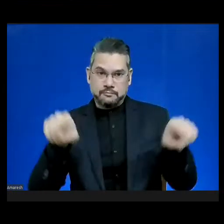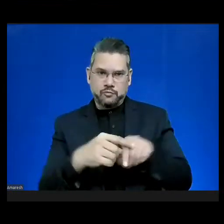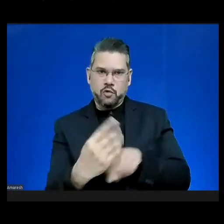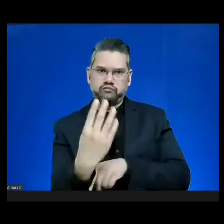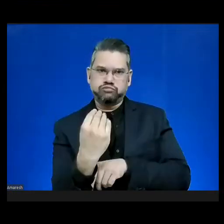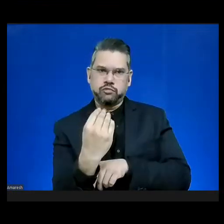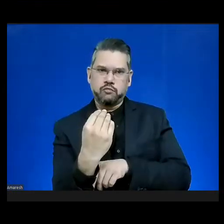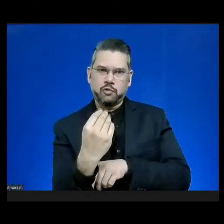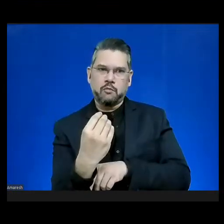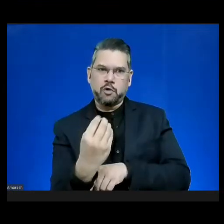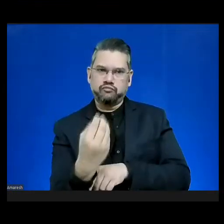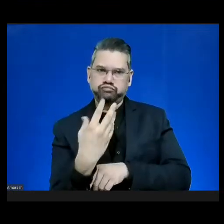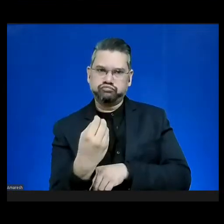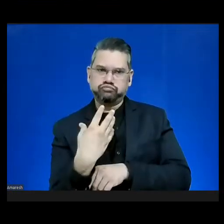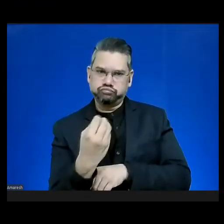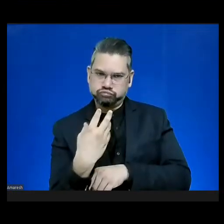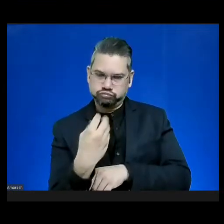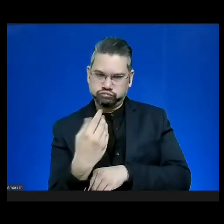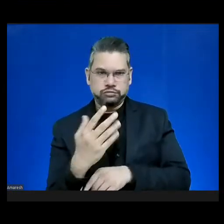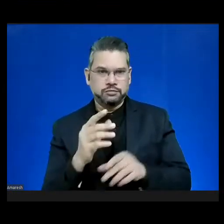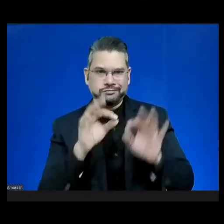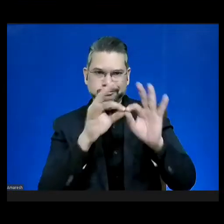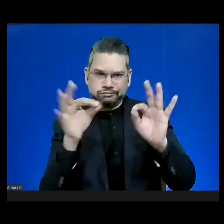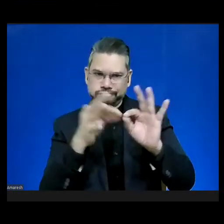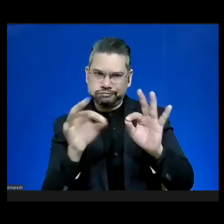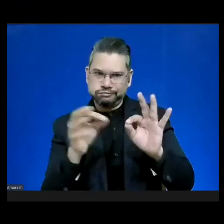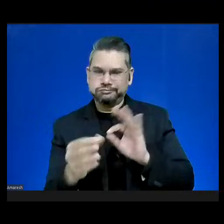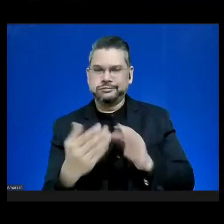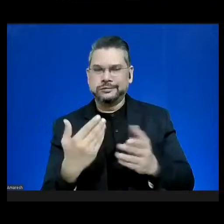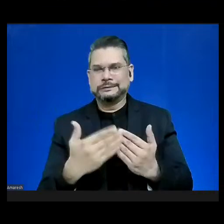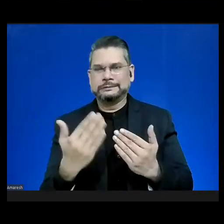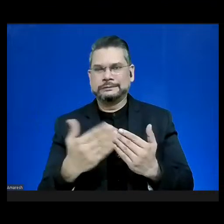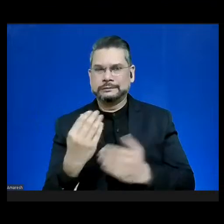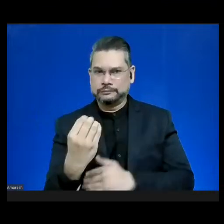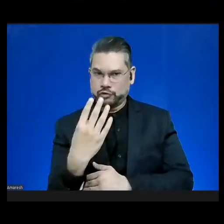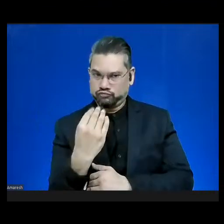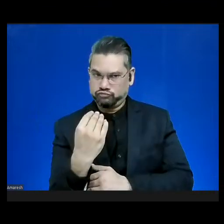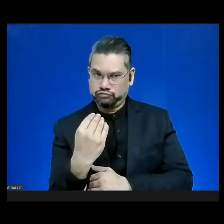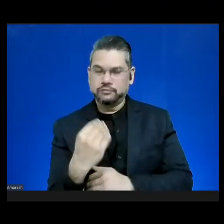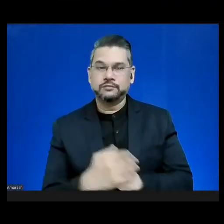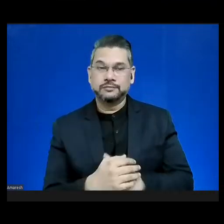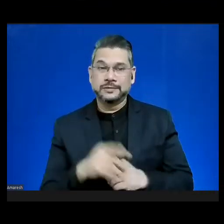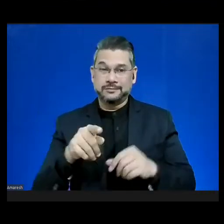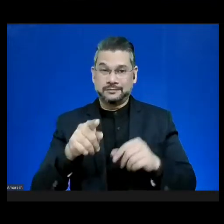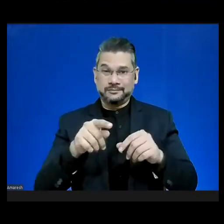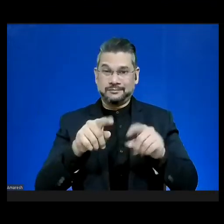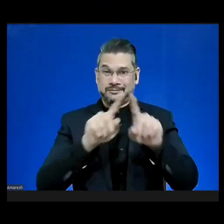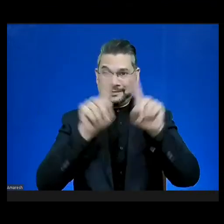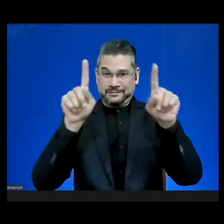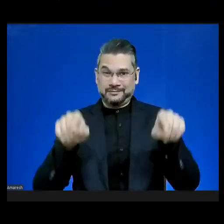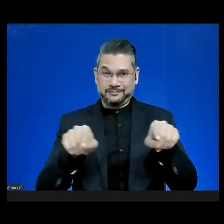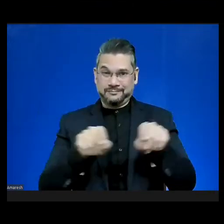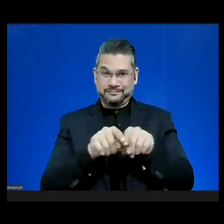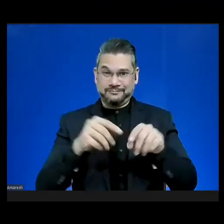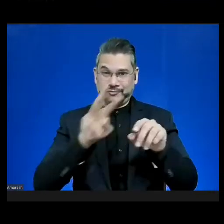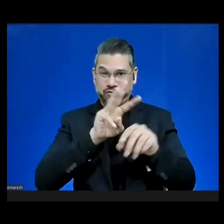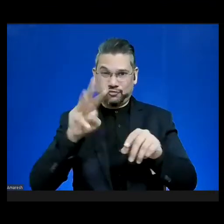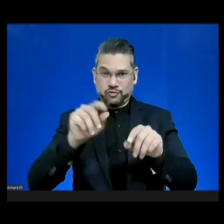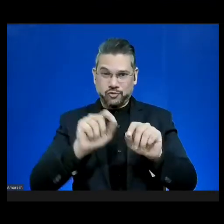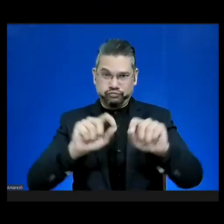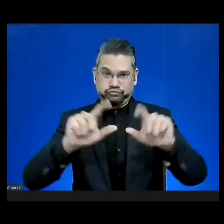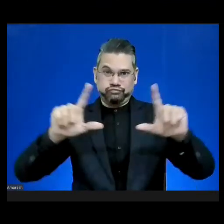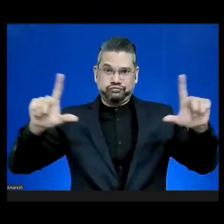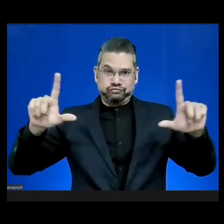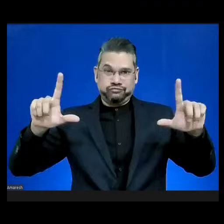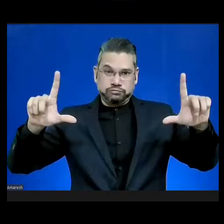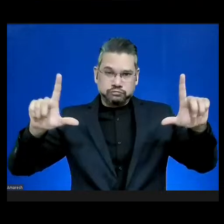by the screen reader. The content should be resizable. Uh, Now here what people say is that the